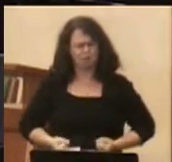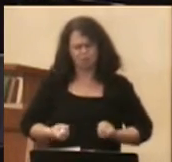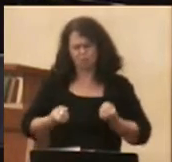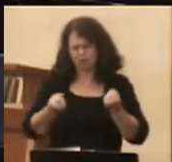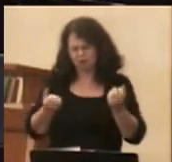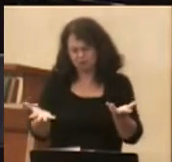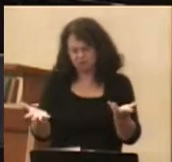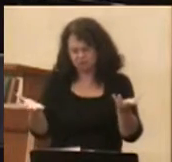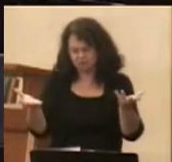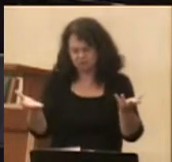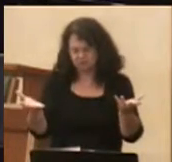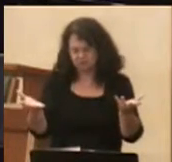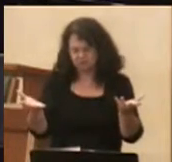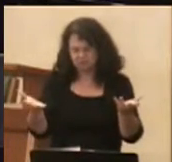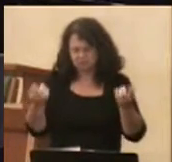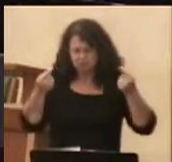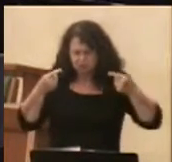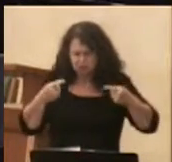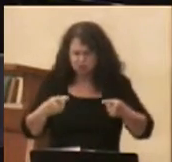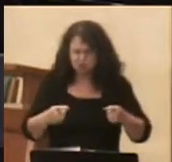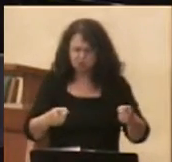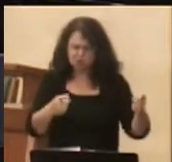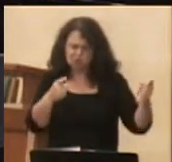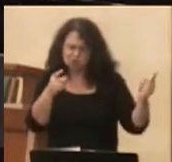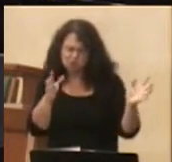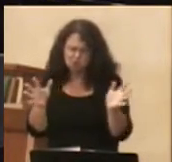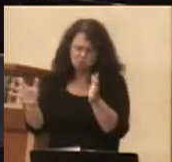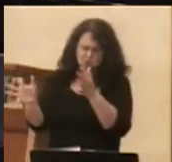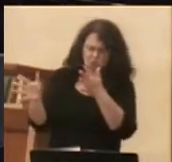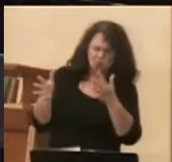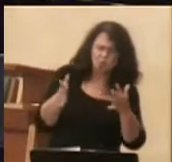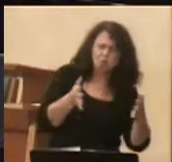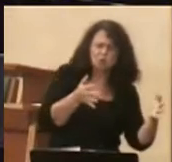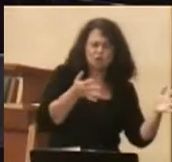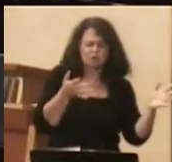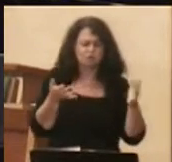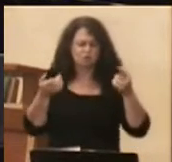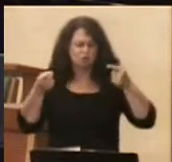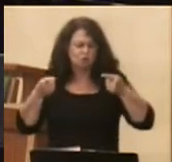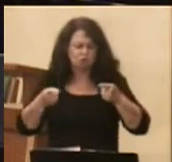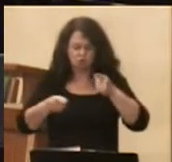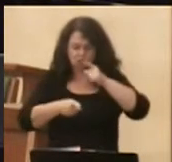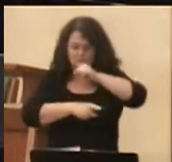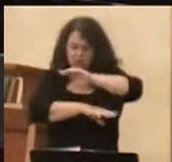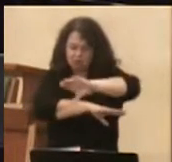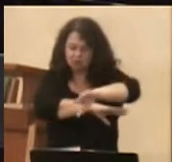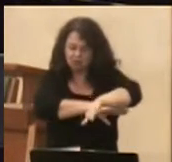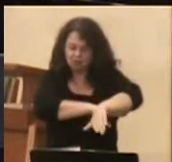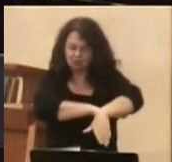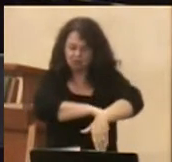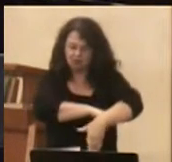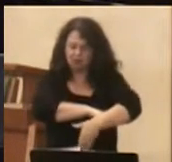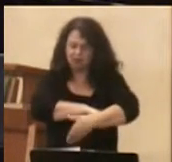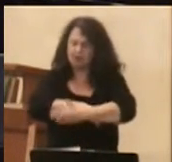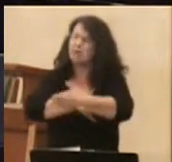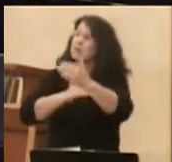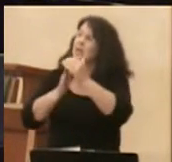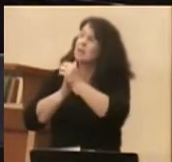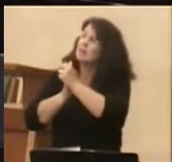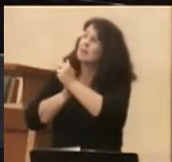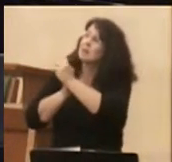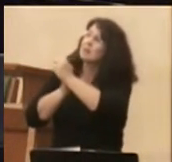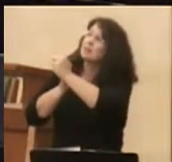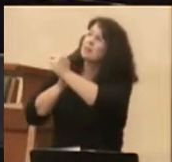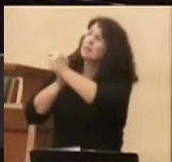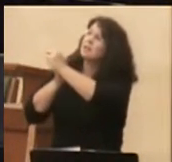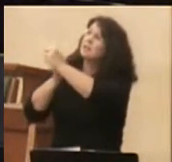worn. Through the storm, through the night, lead me on